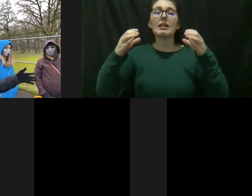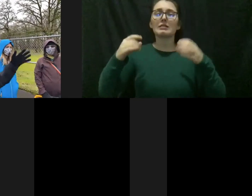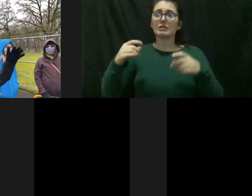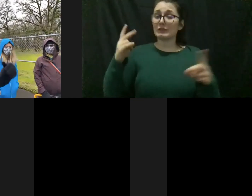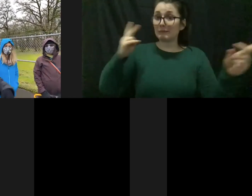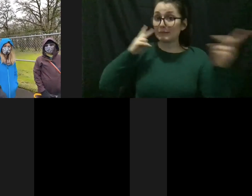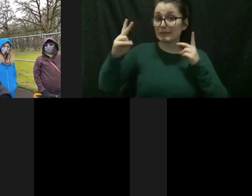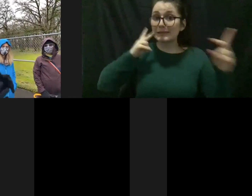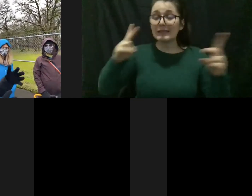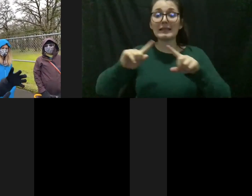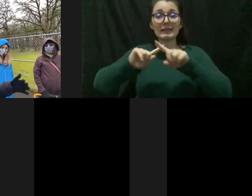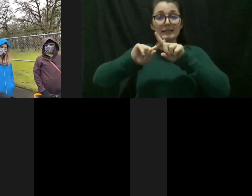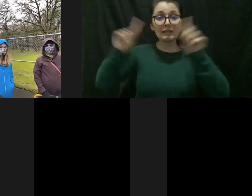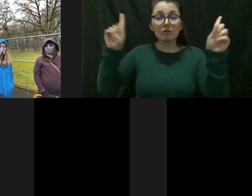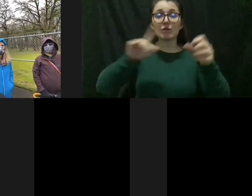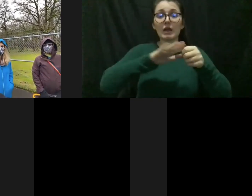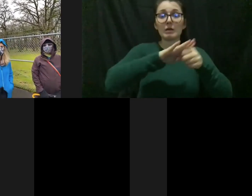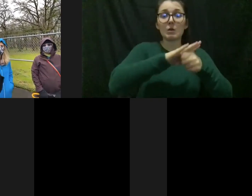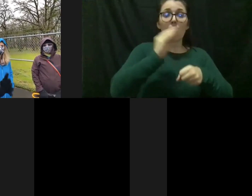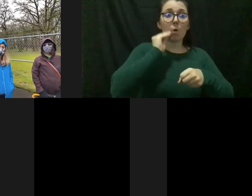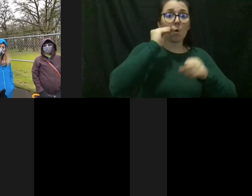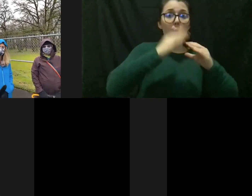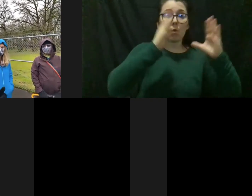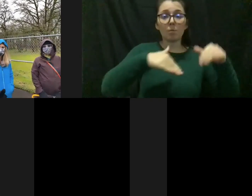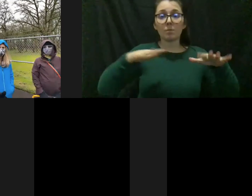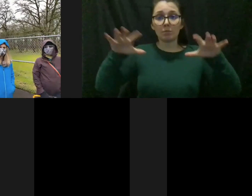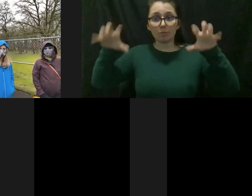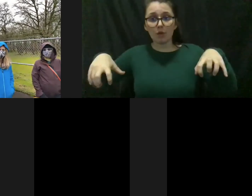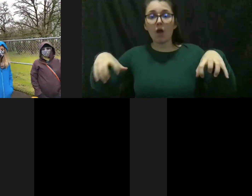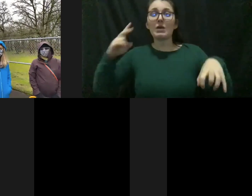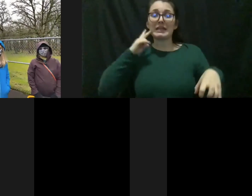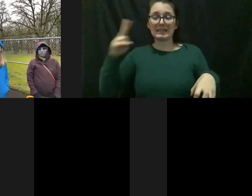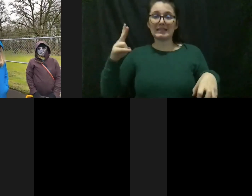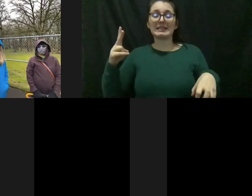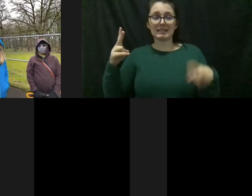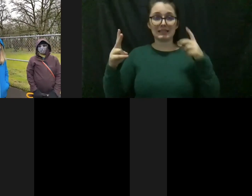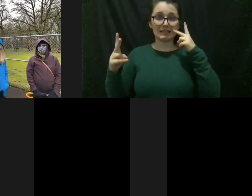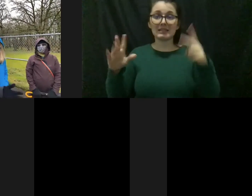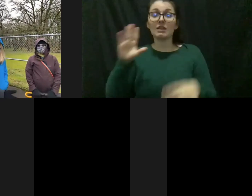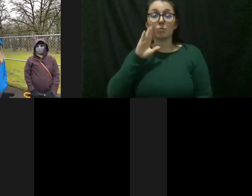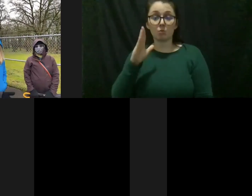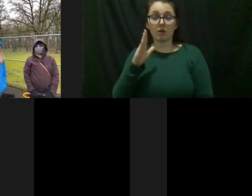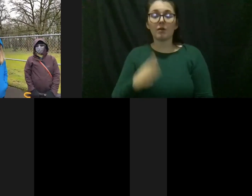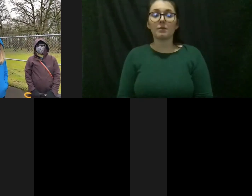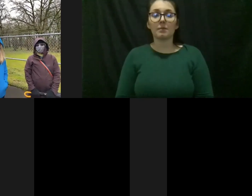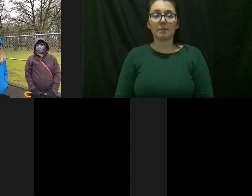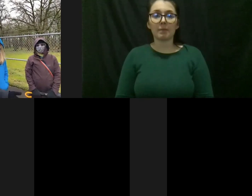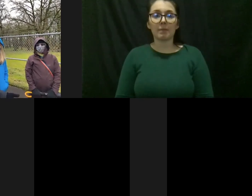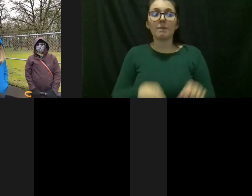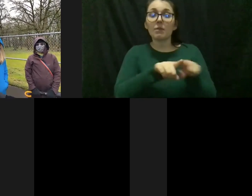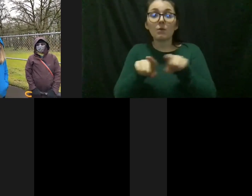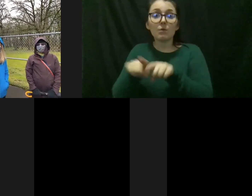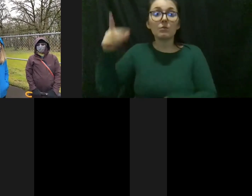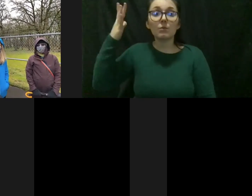downriver from us. That'd be like Albany, Salem. And so we have to be good neighbors for other communities downriver.